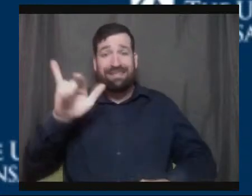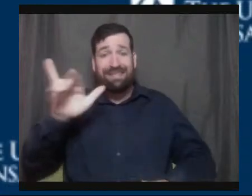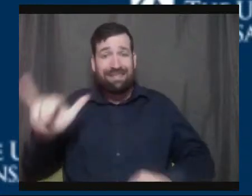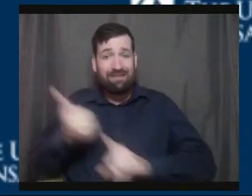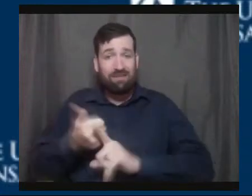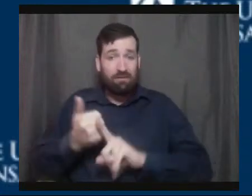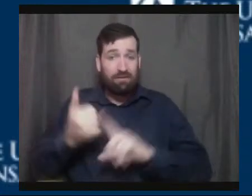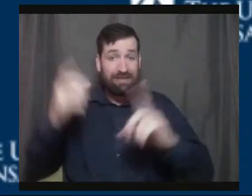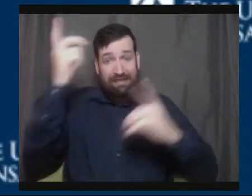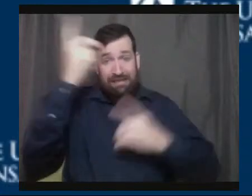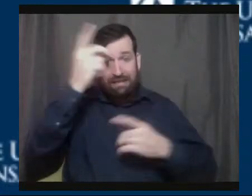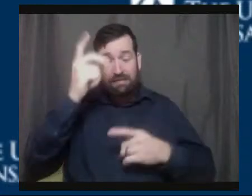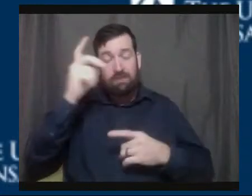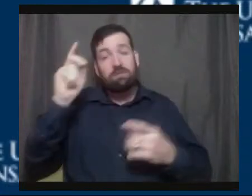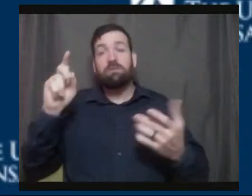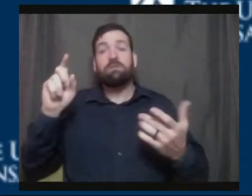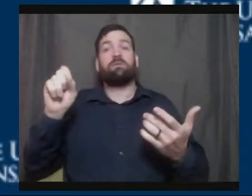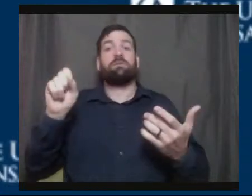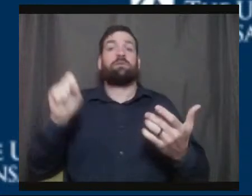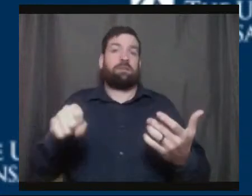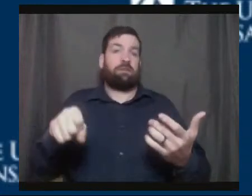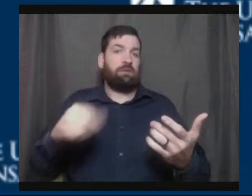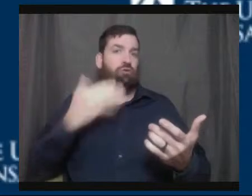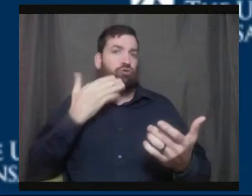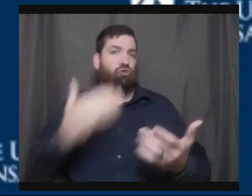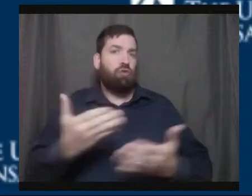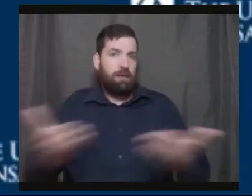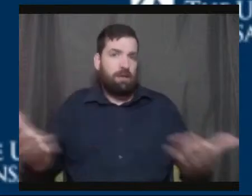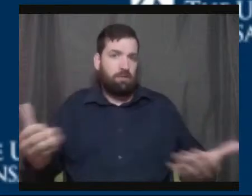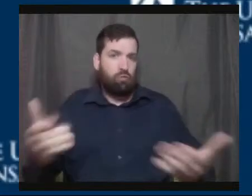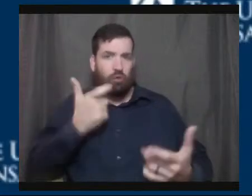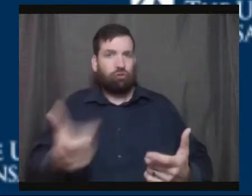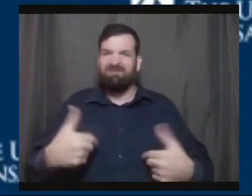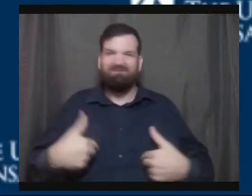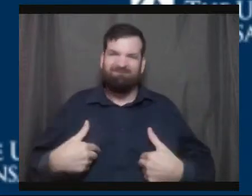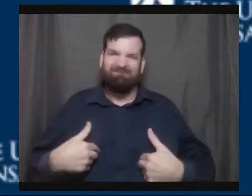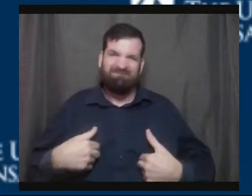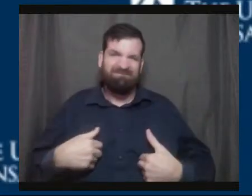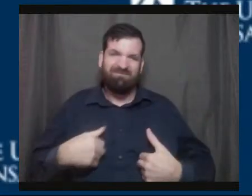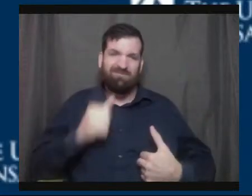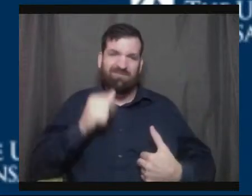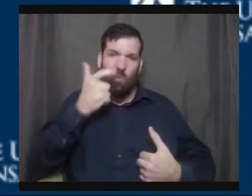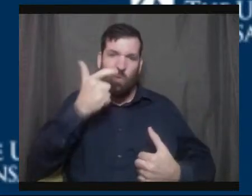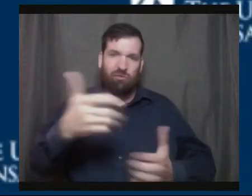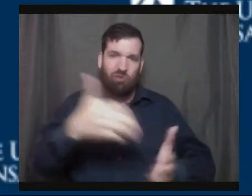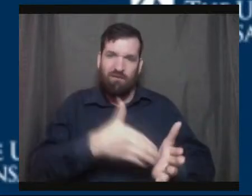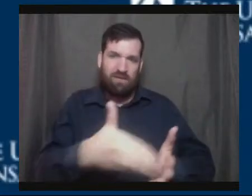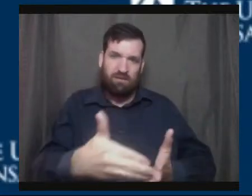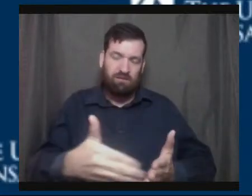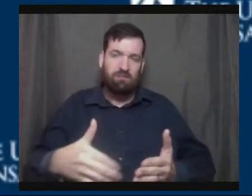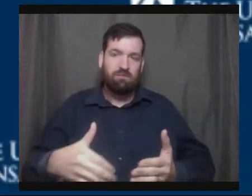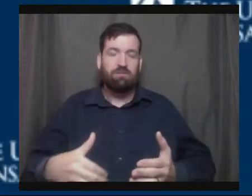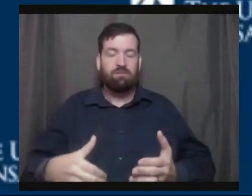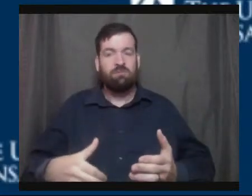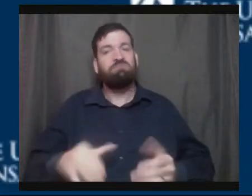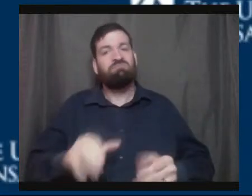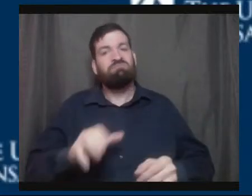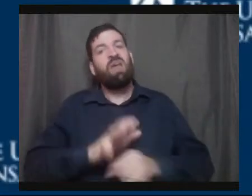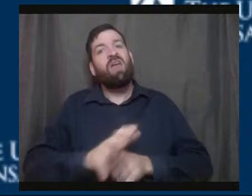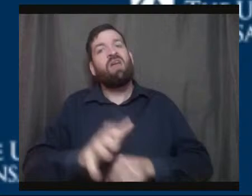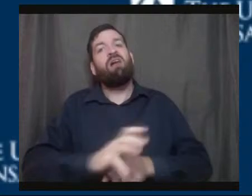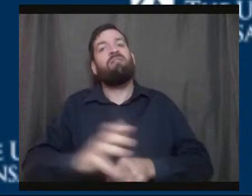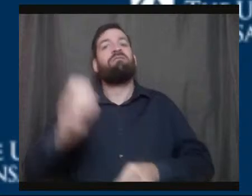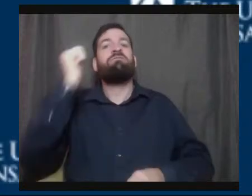and yes, from that standpoint, it is a good thing to watch. I'll admit I don't watch it often. I think I get enough daily joy